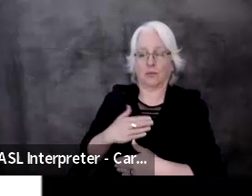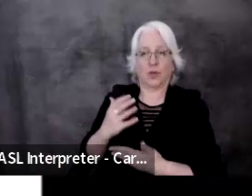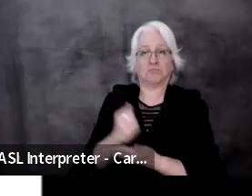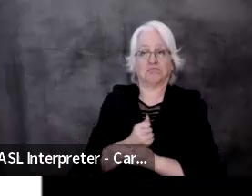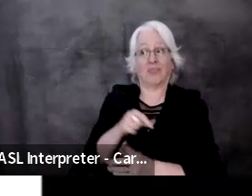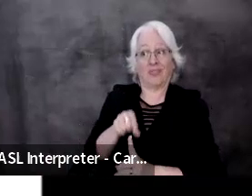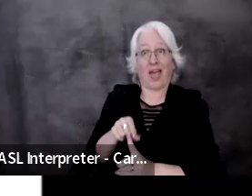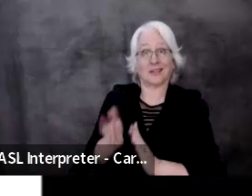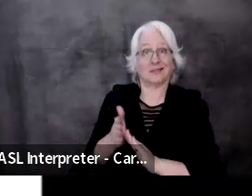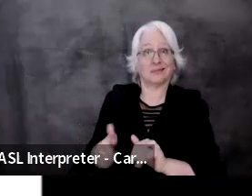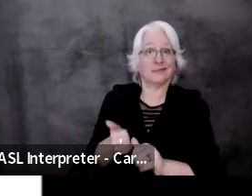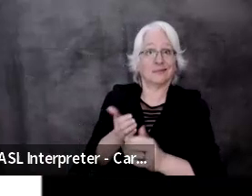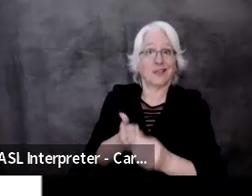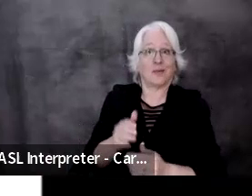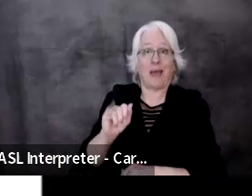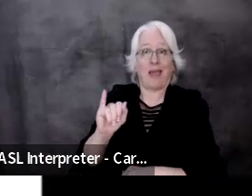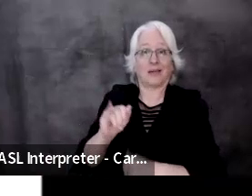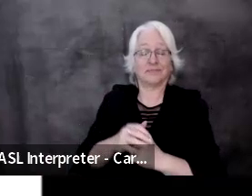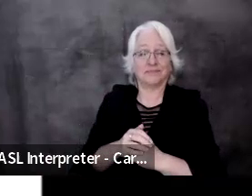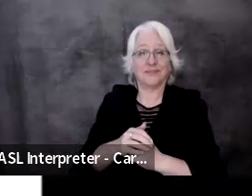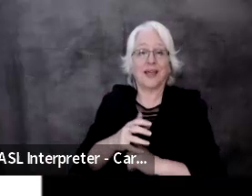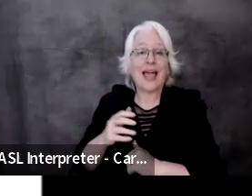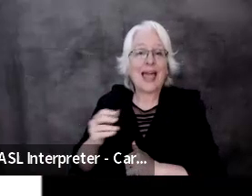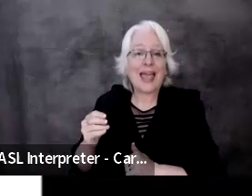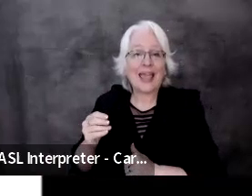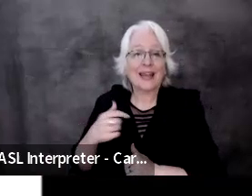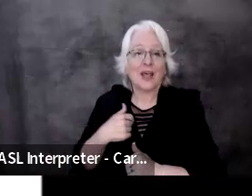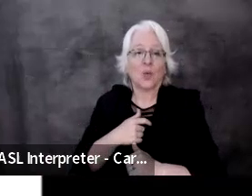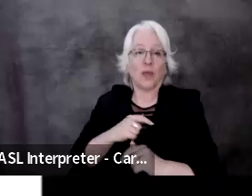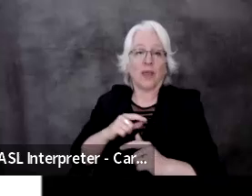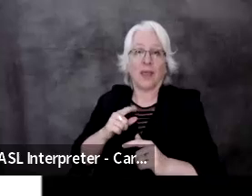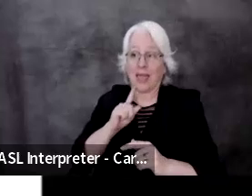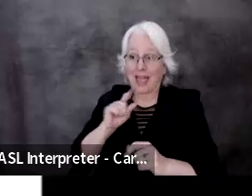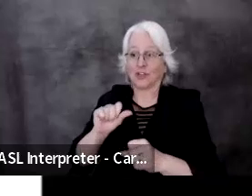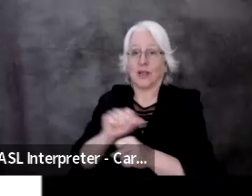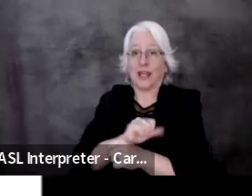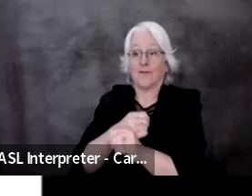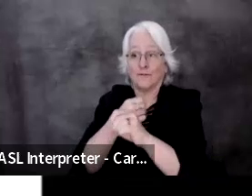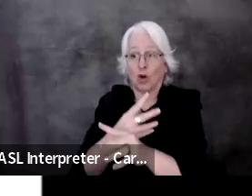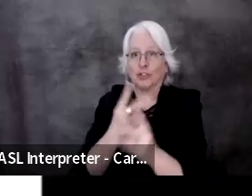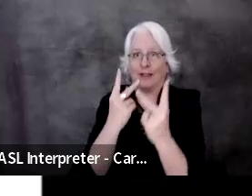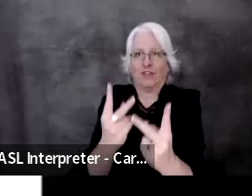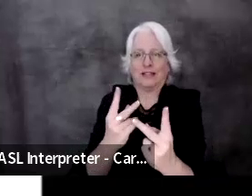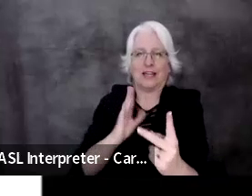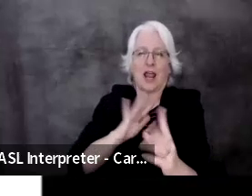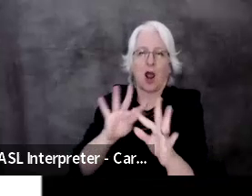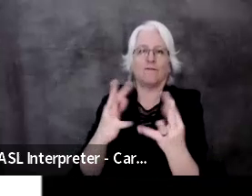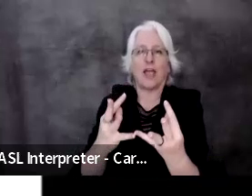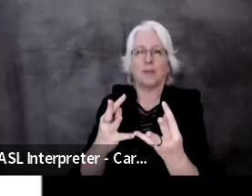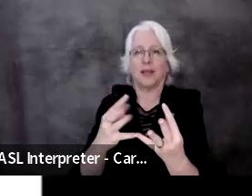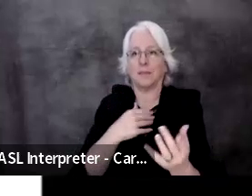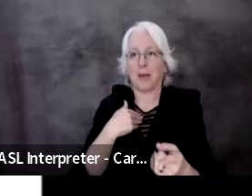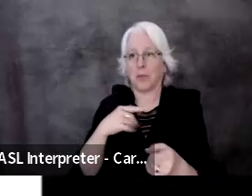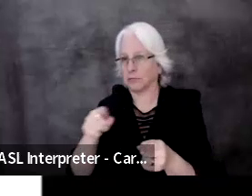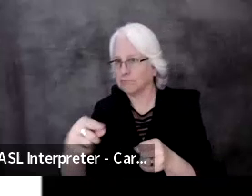purpose. And not only that, we visited and virtually visit our family members to ensure that they was also